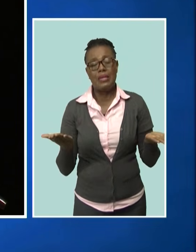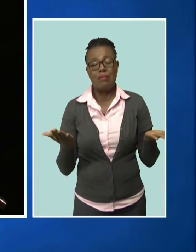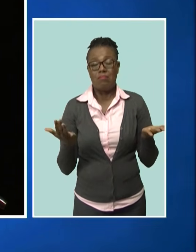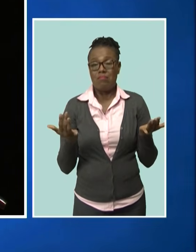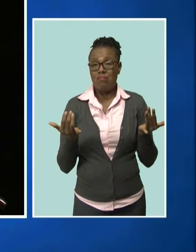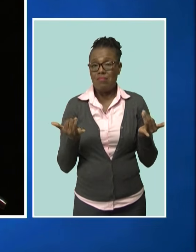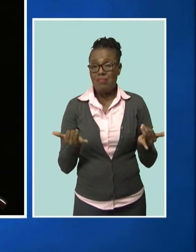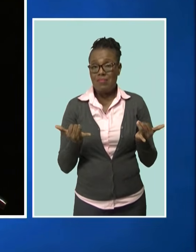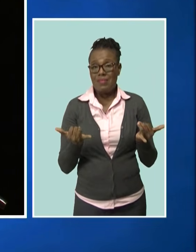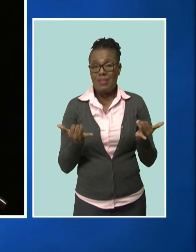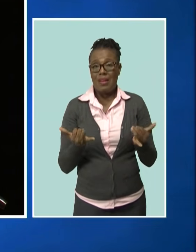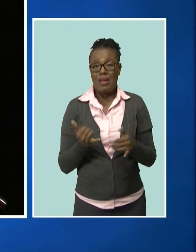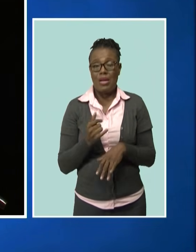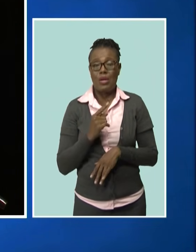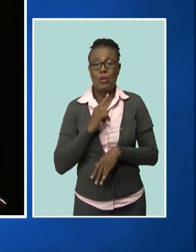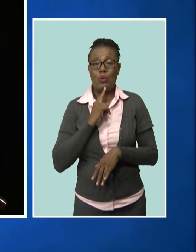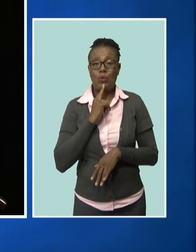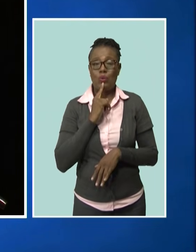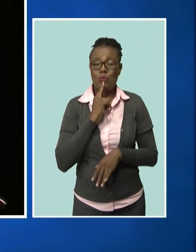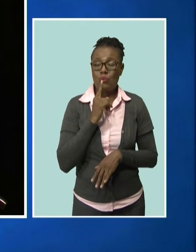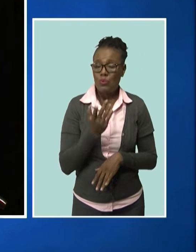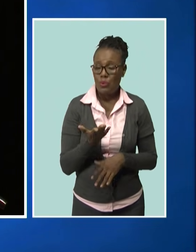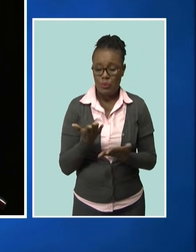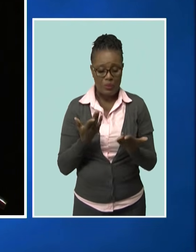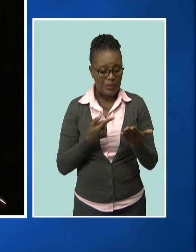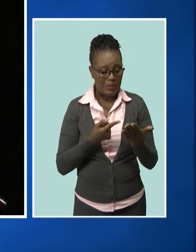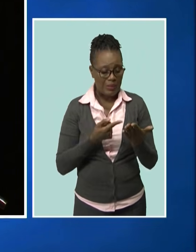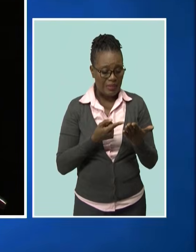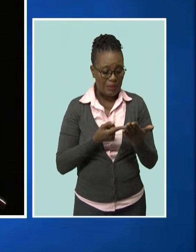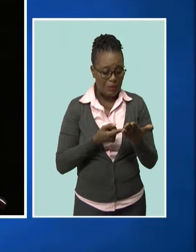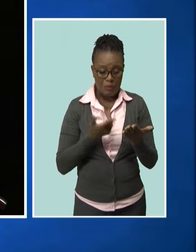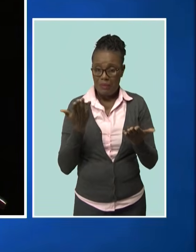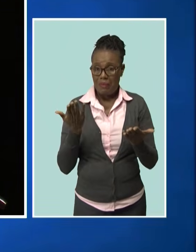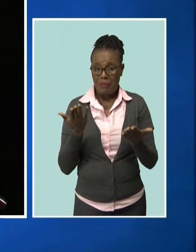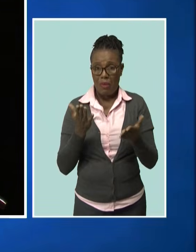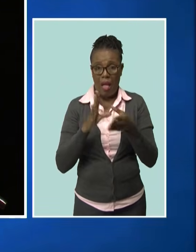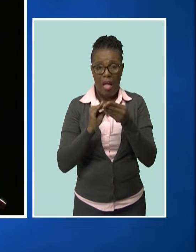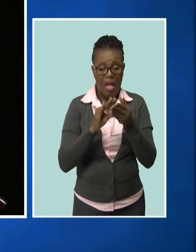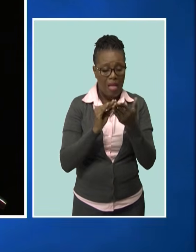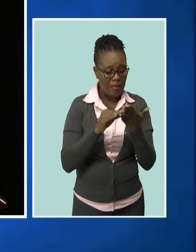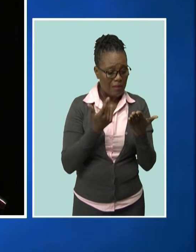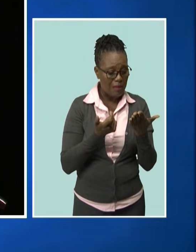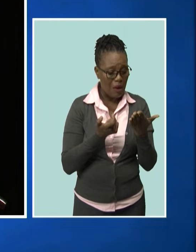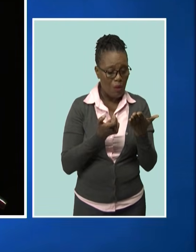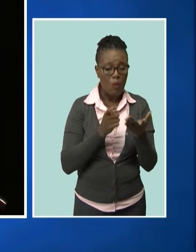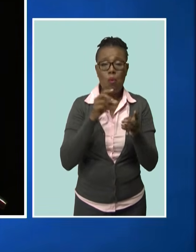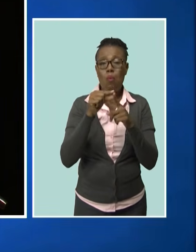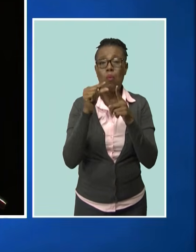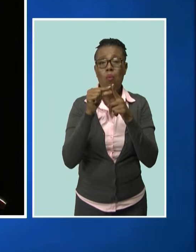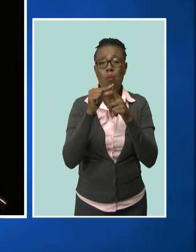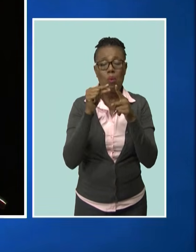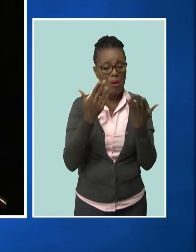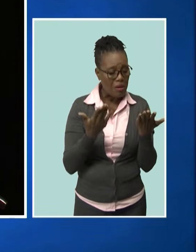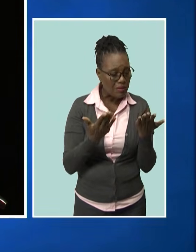totally excluded now from the vocabulary and persons who are engaged in